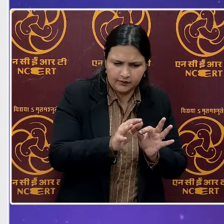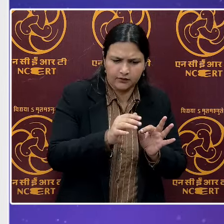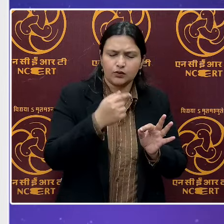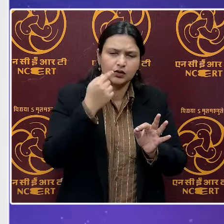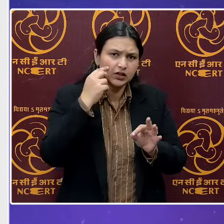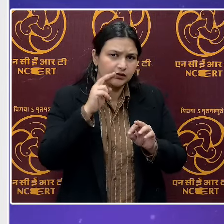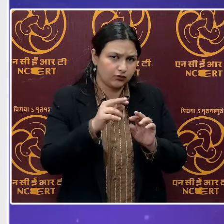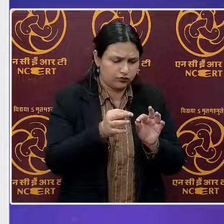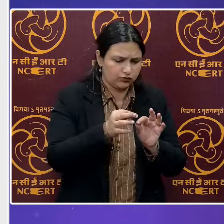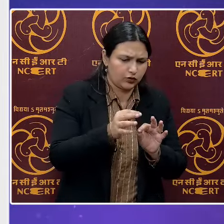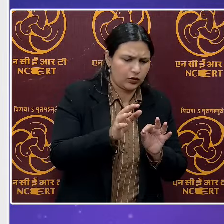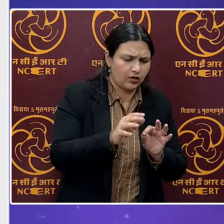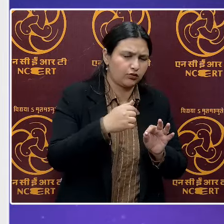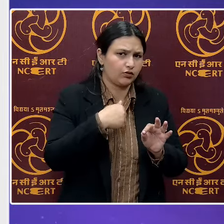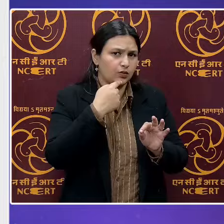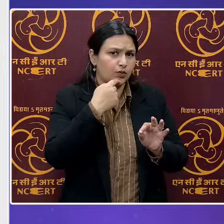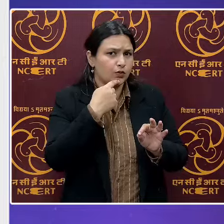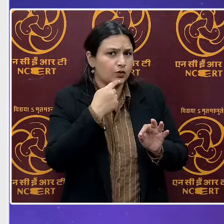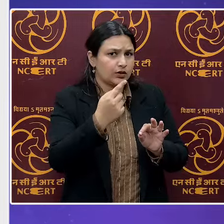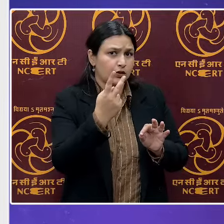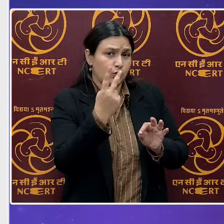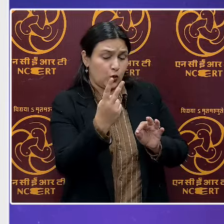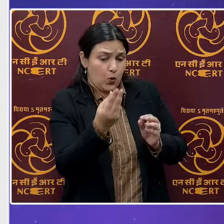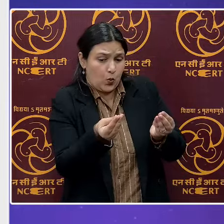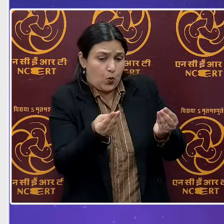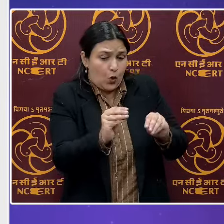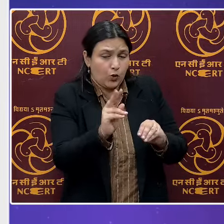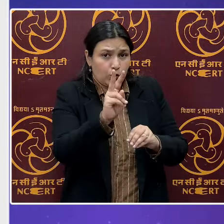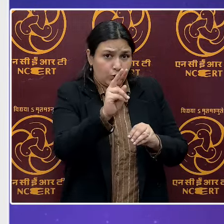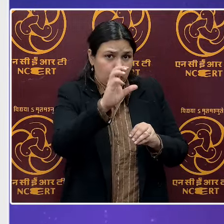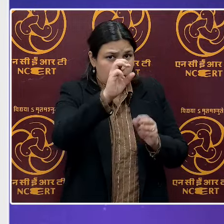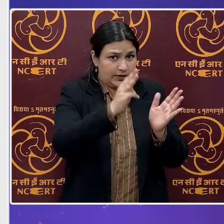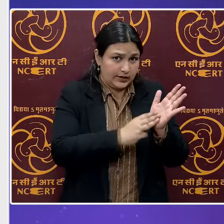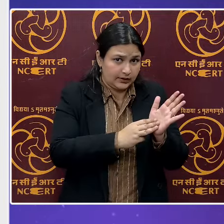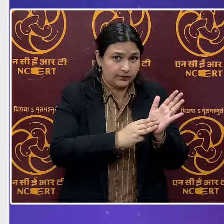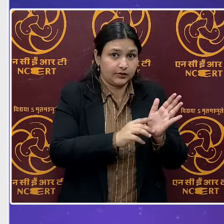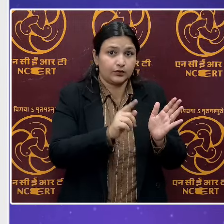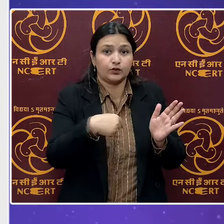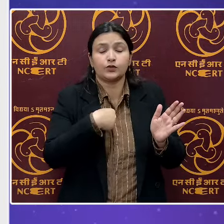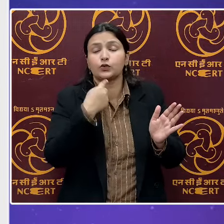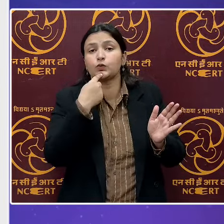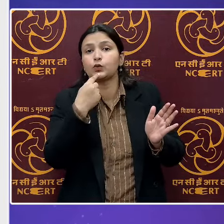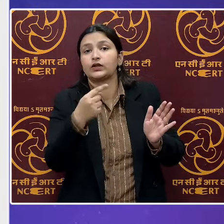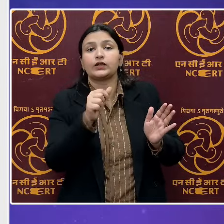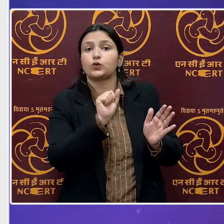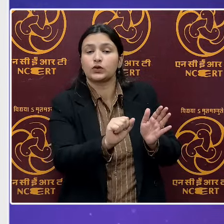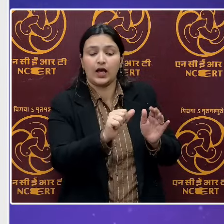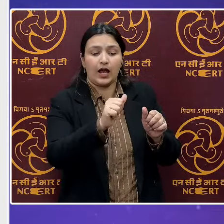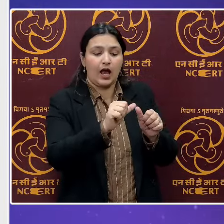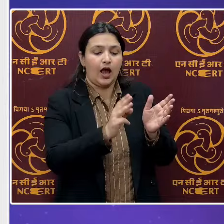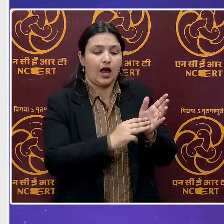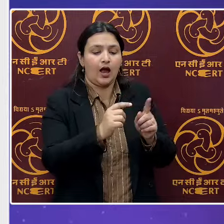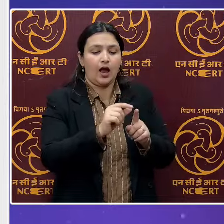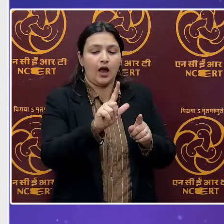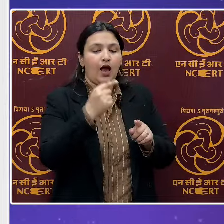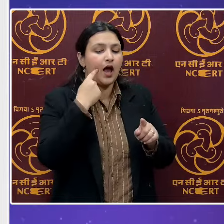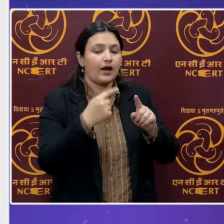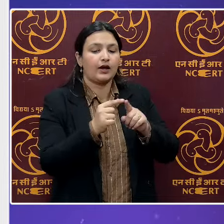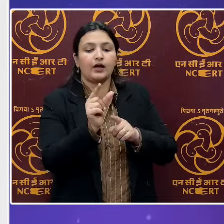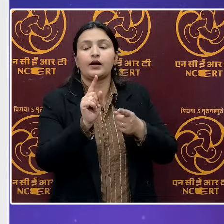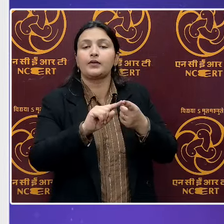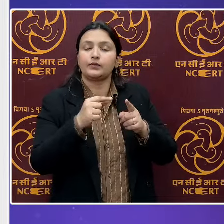so amplitude is 2 centimeter. But what is velocity amplitude? Now, you can draw a parallel here, as amplitude